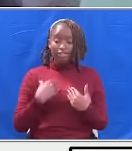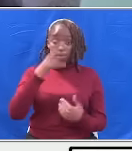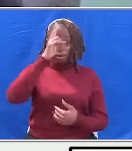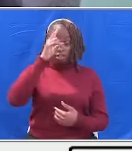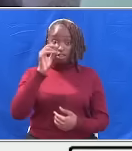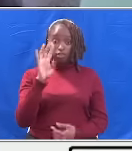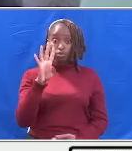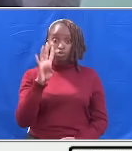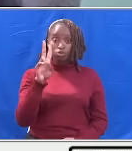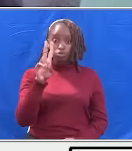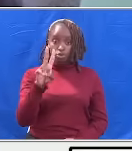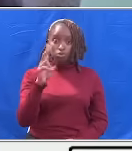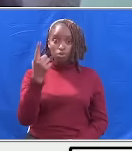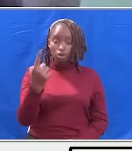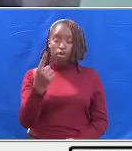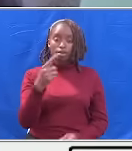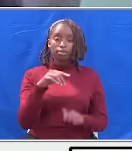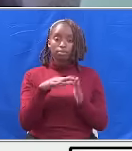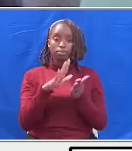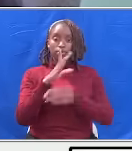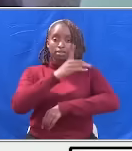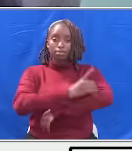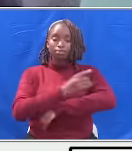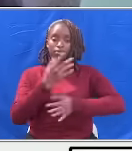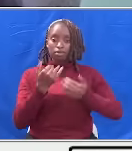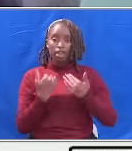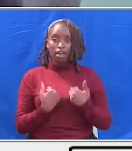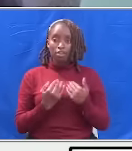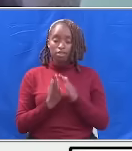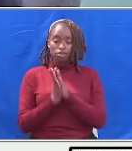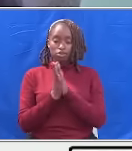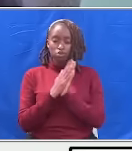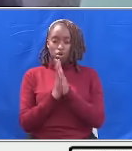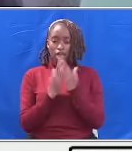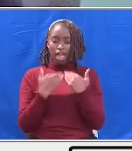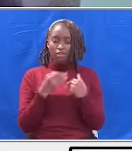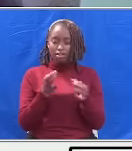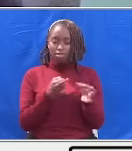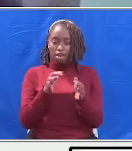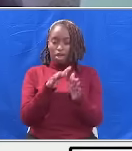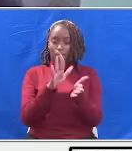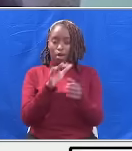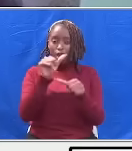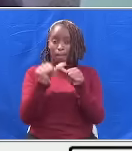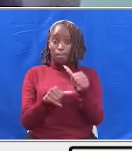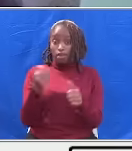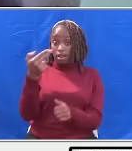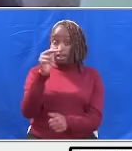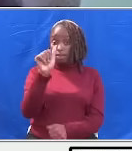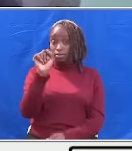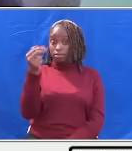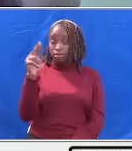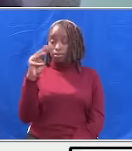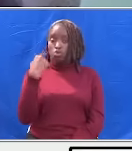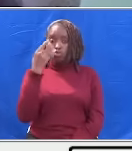more days at the Muthaiga police station tonight. Samira Mohammed depicts a picture on the movement of Hashim Dagane, an alleged Ethiopian